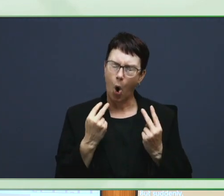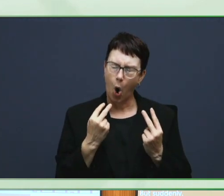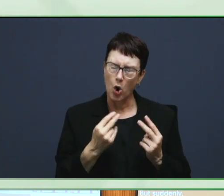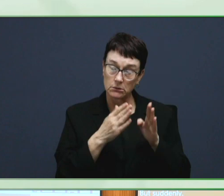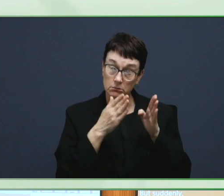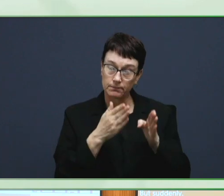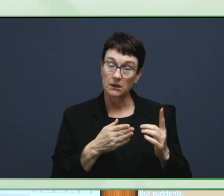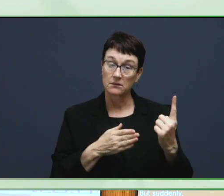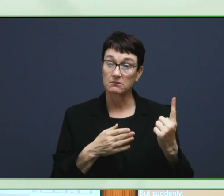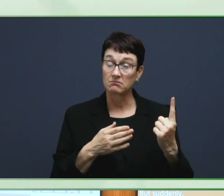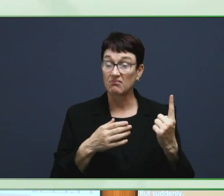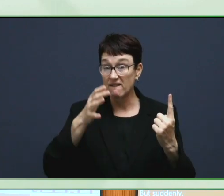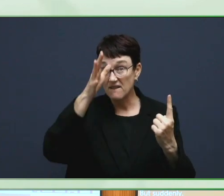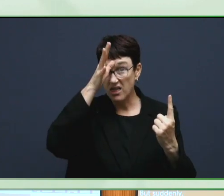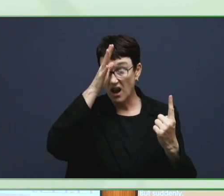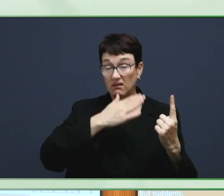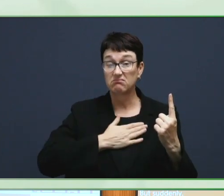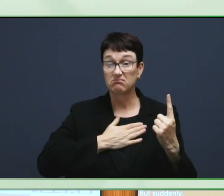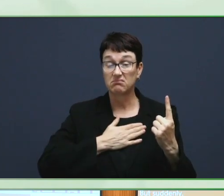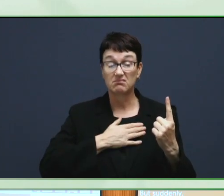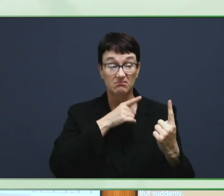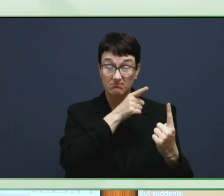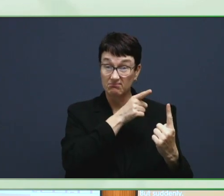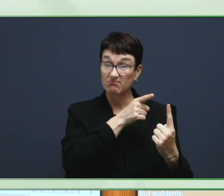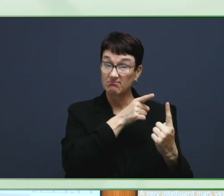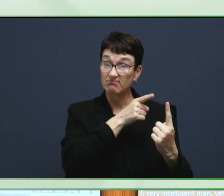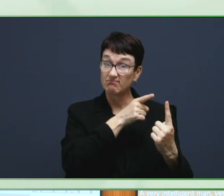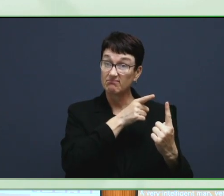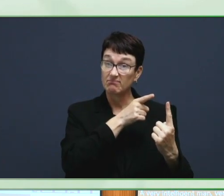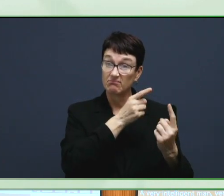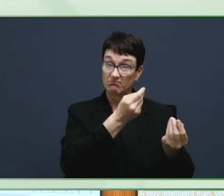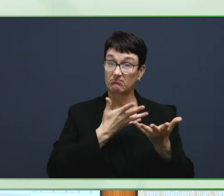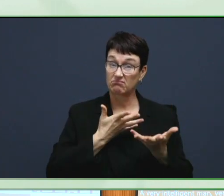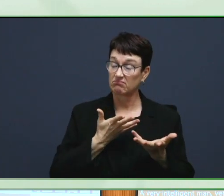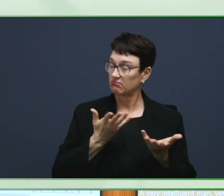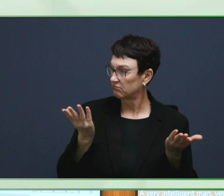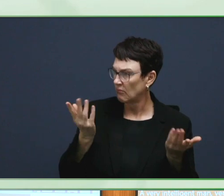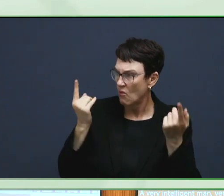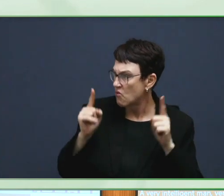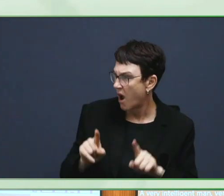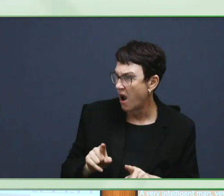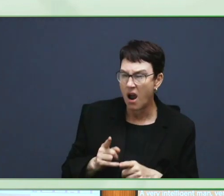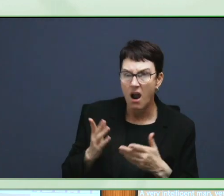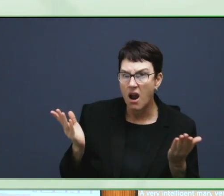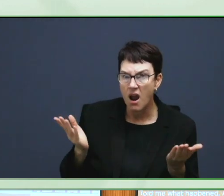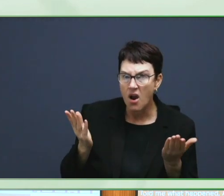father, told me, what happened, Ana Yolanda?